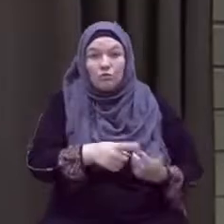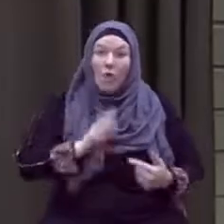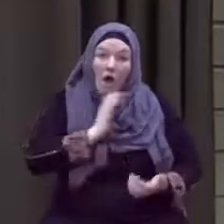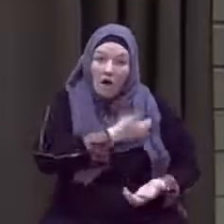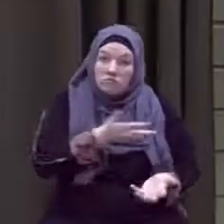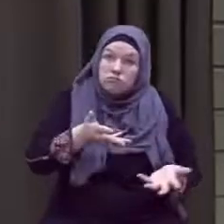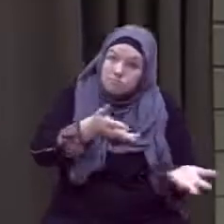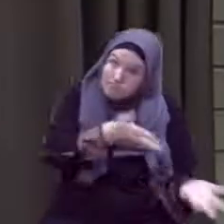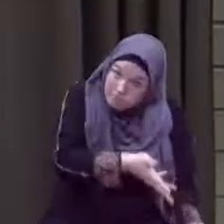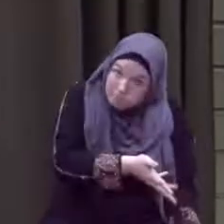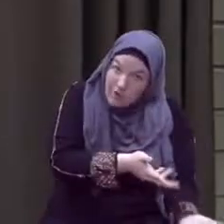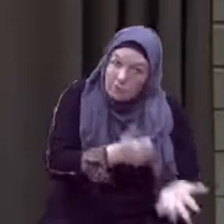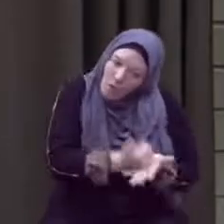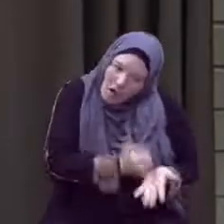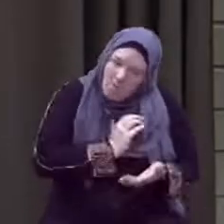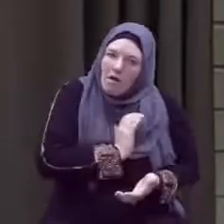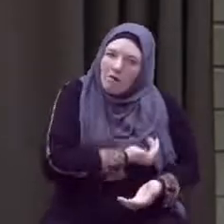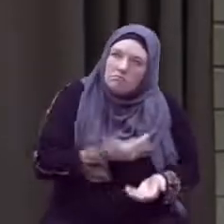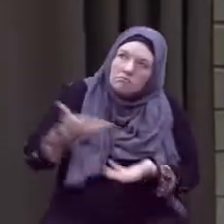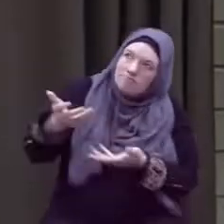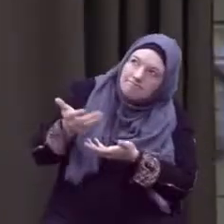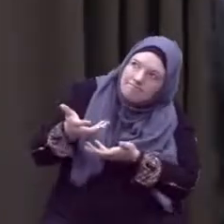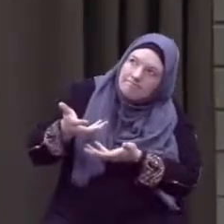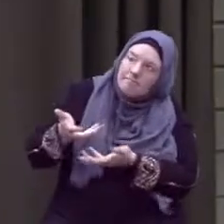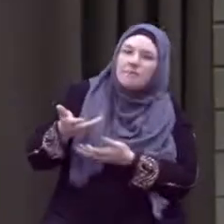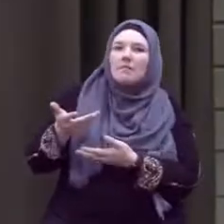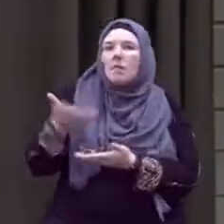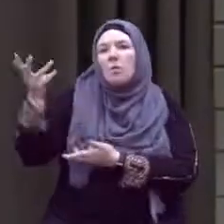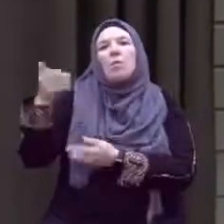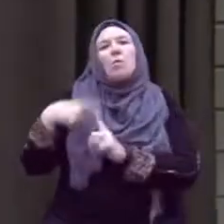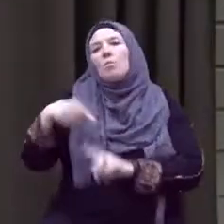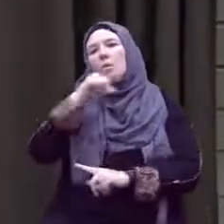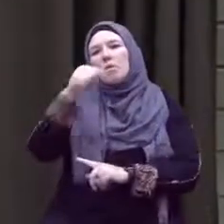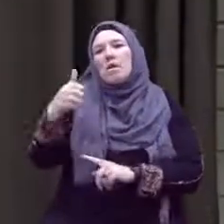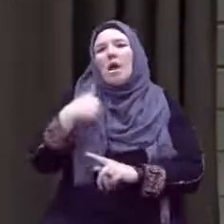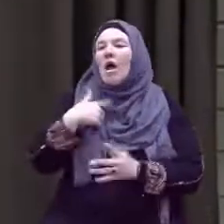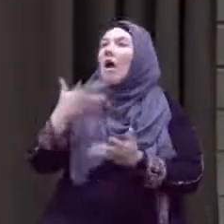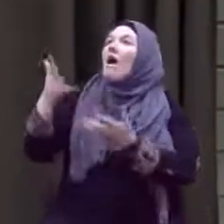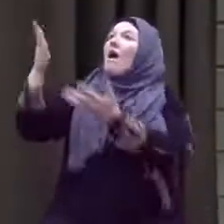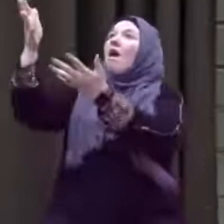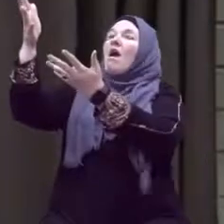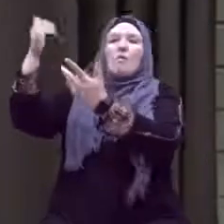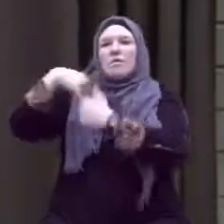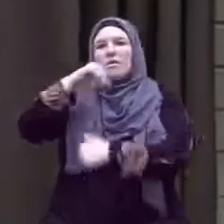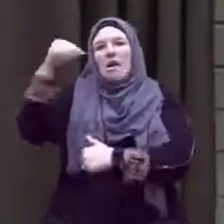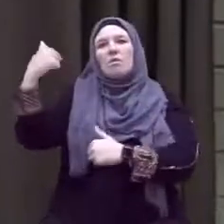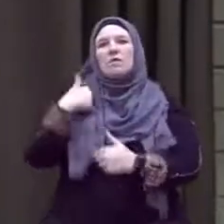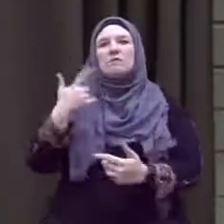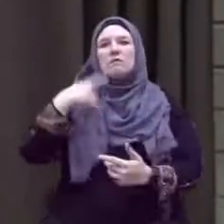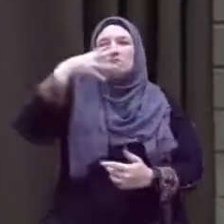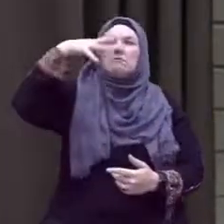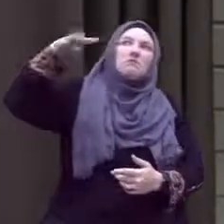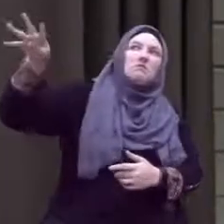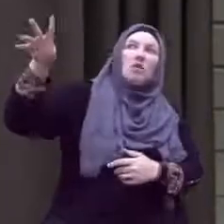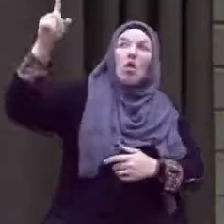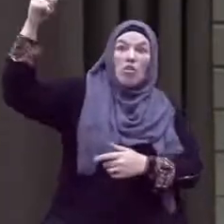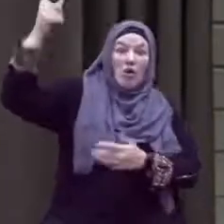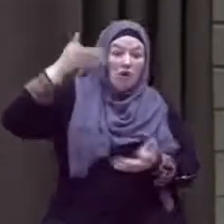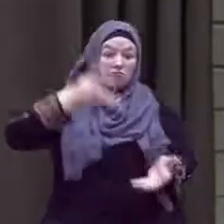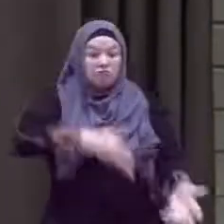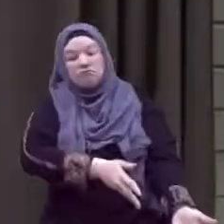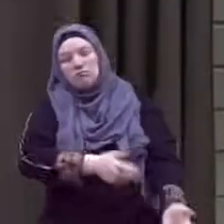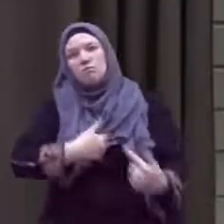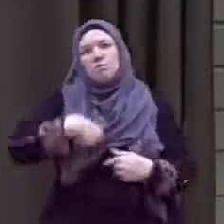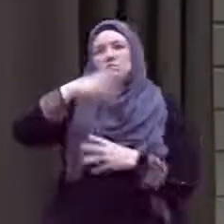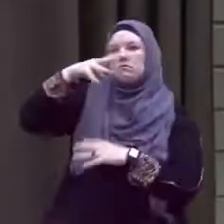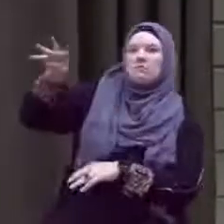us, to pick us up. And we are not stretching our hand to Him. We are stretching our